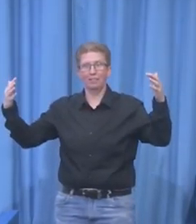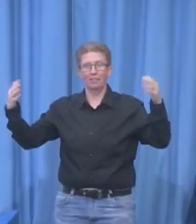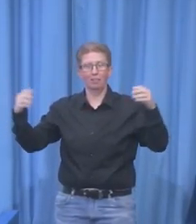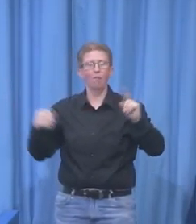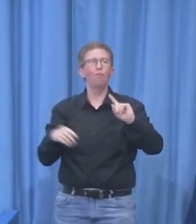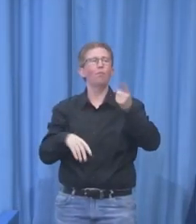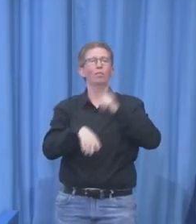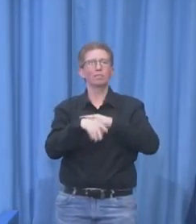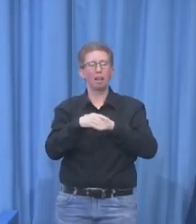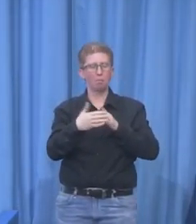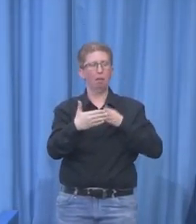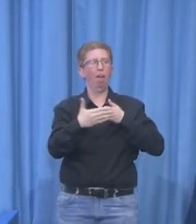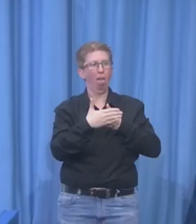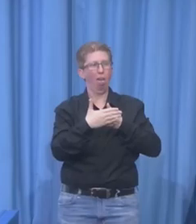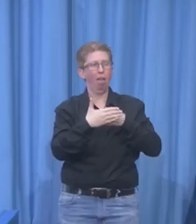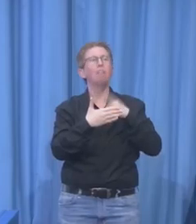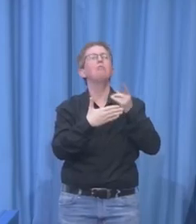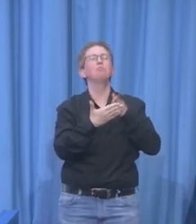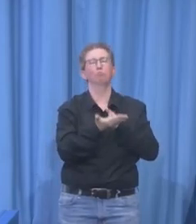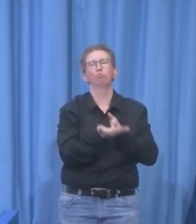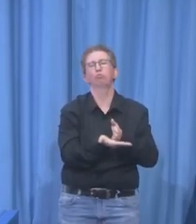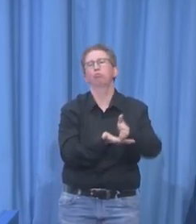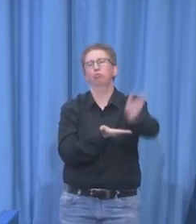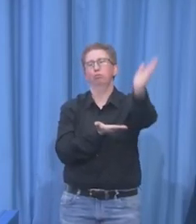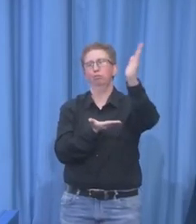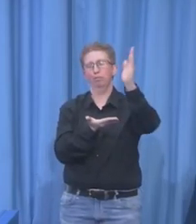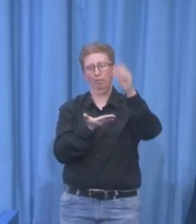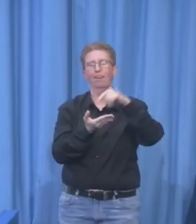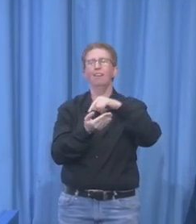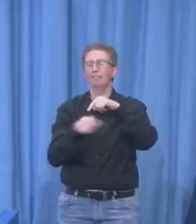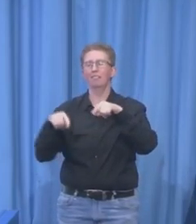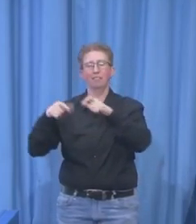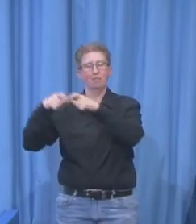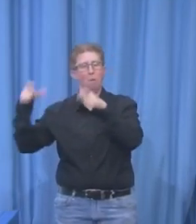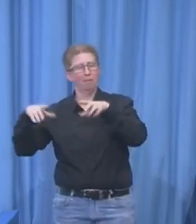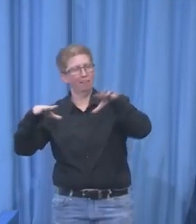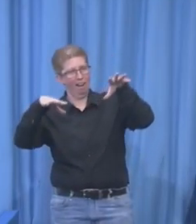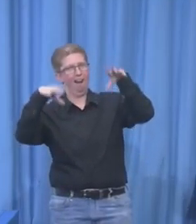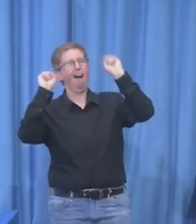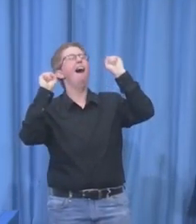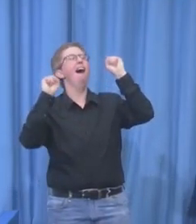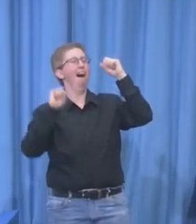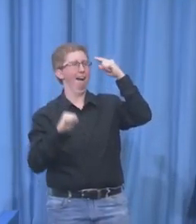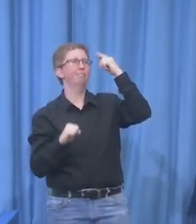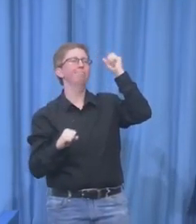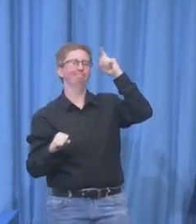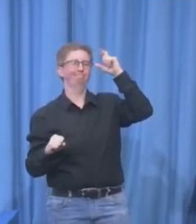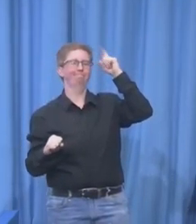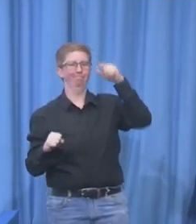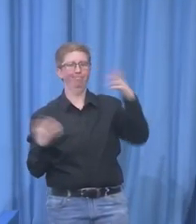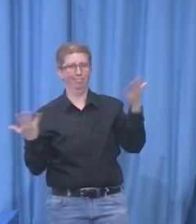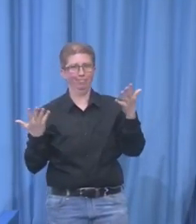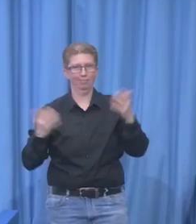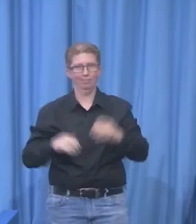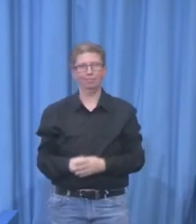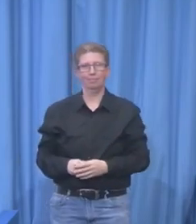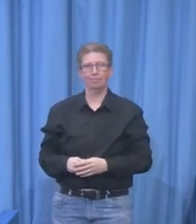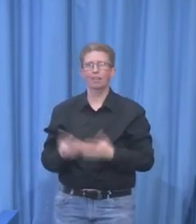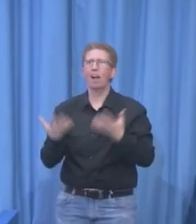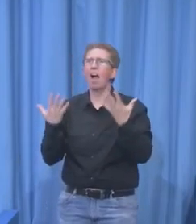Someone have a question? It's your opportunity. Yes. Okay,